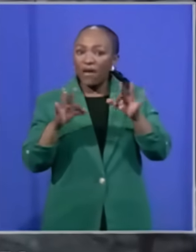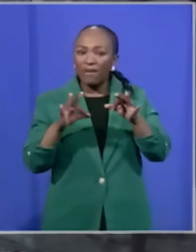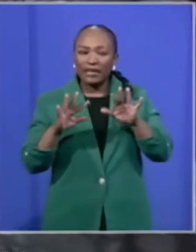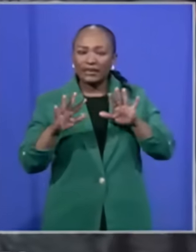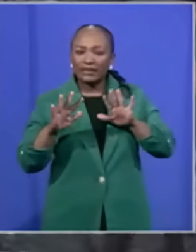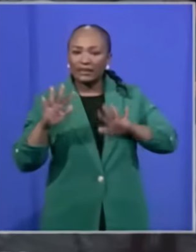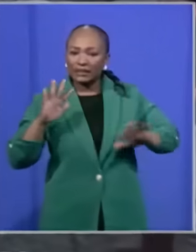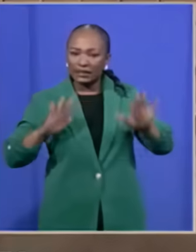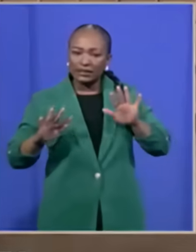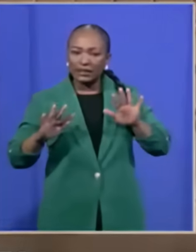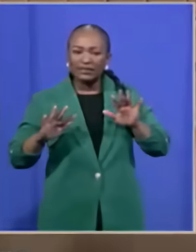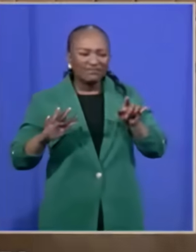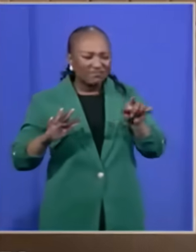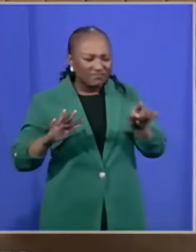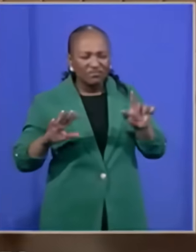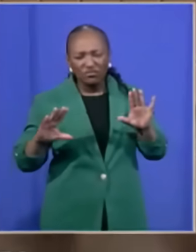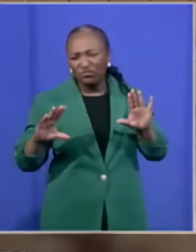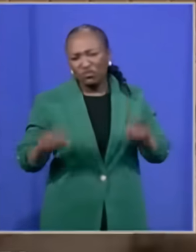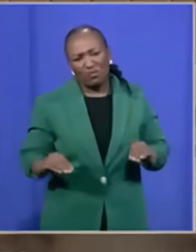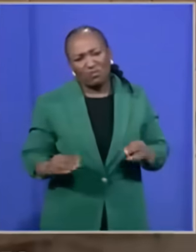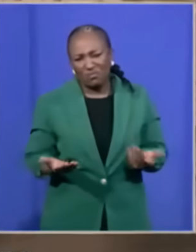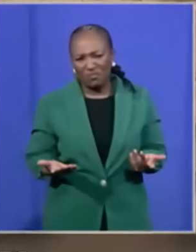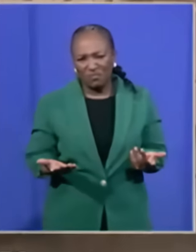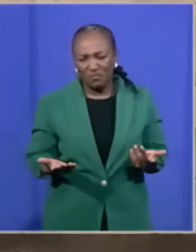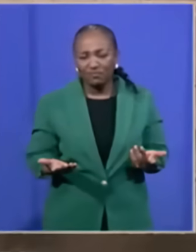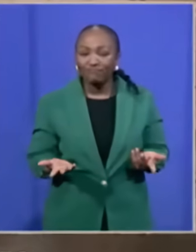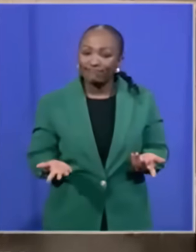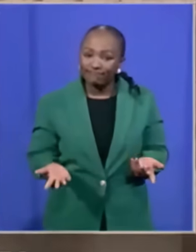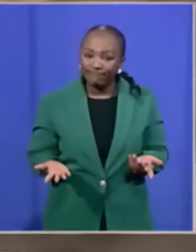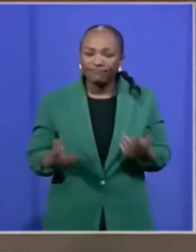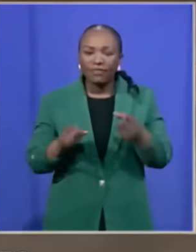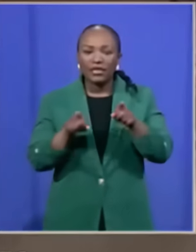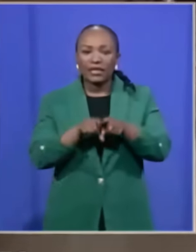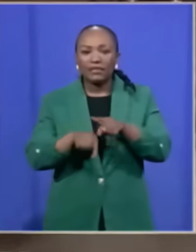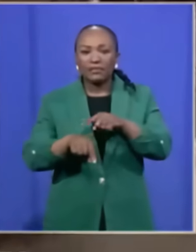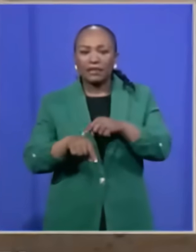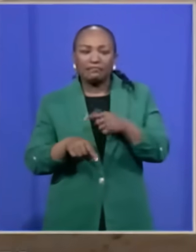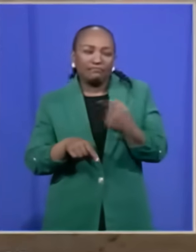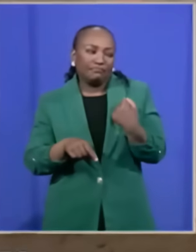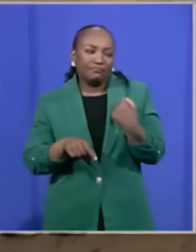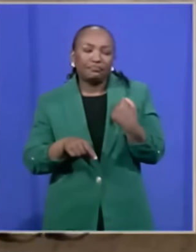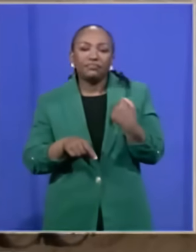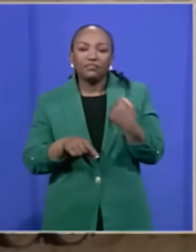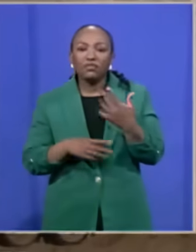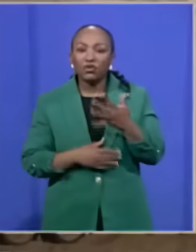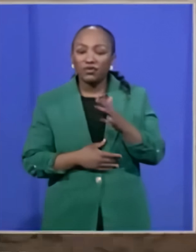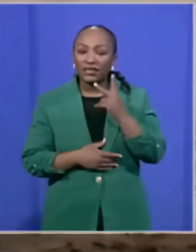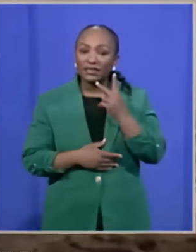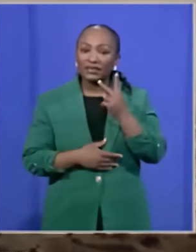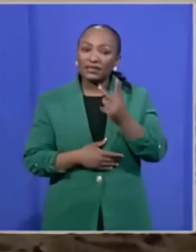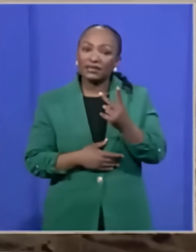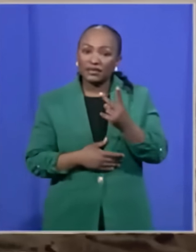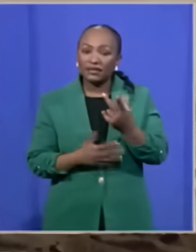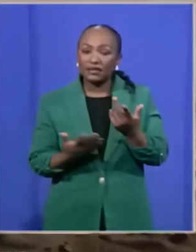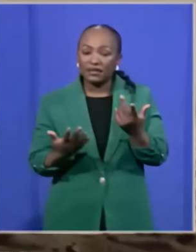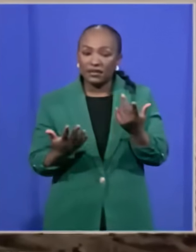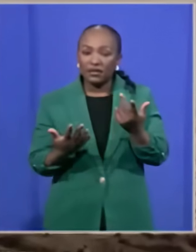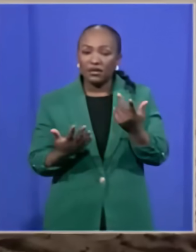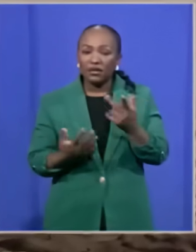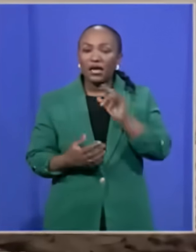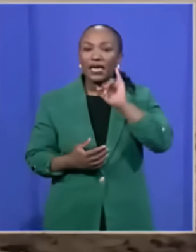This must stop. At the same time, we have seen yet more unconscionable